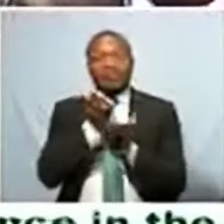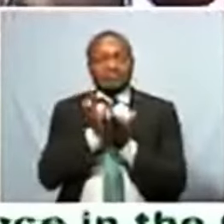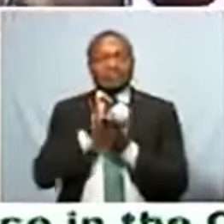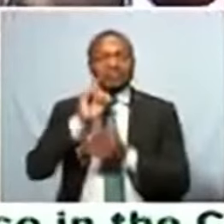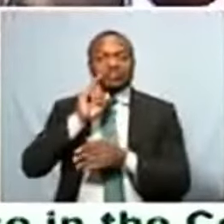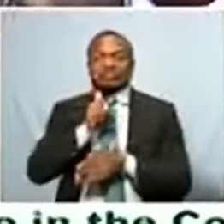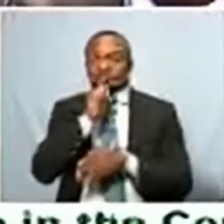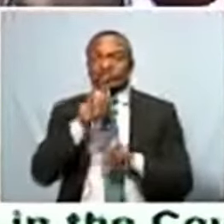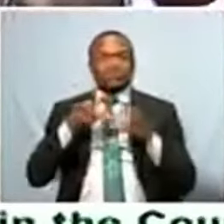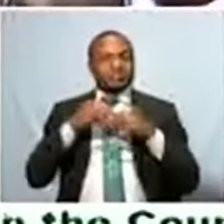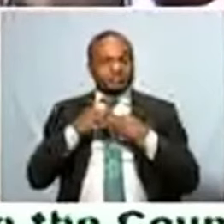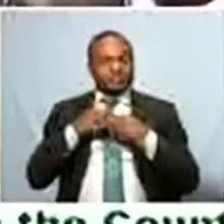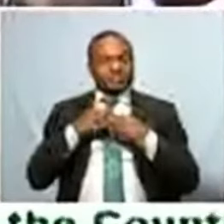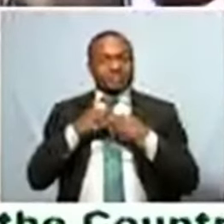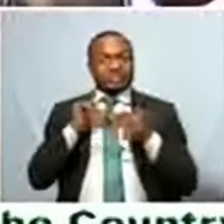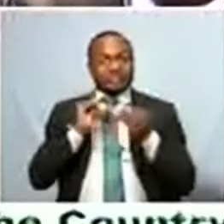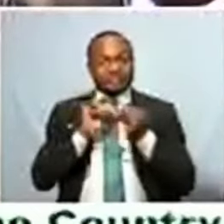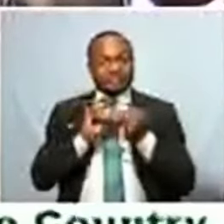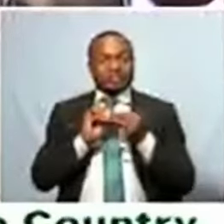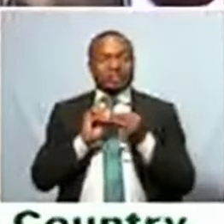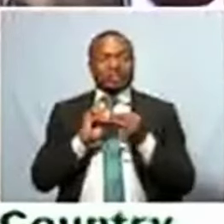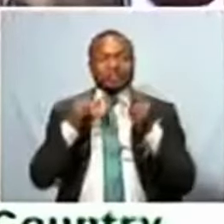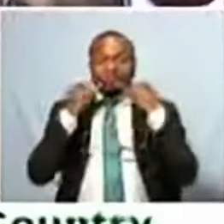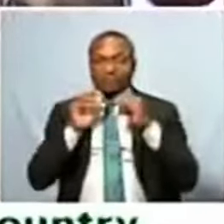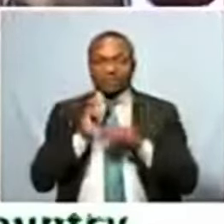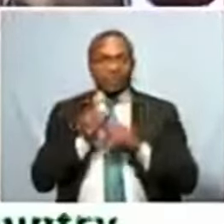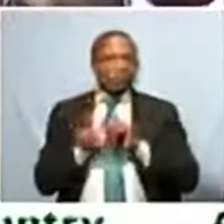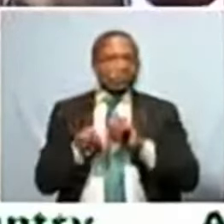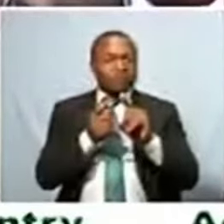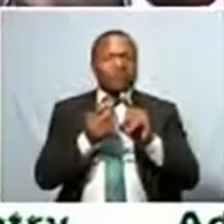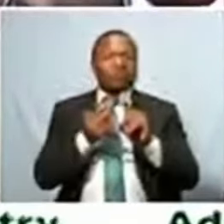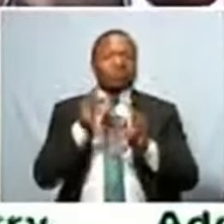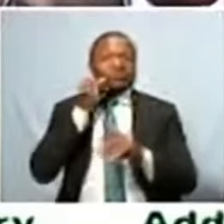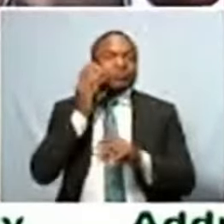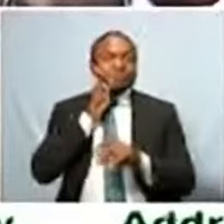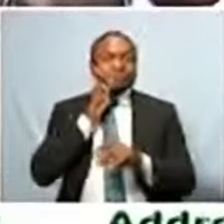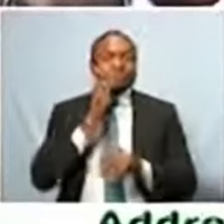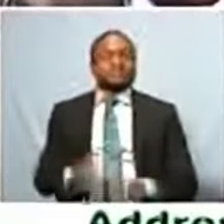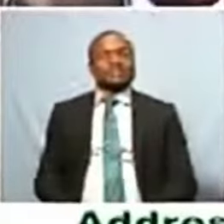should not be accepted, especially when you have told us to go home.